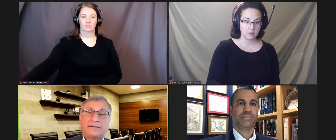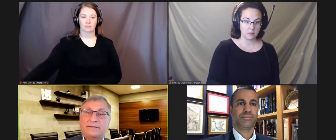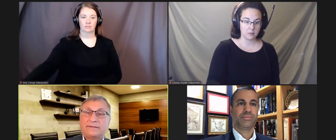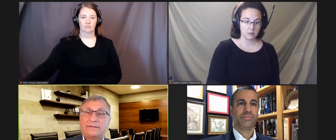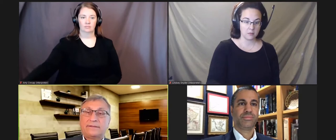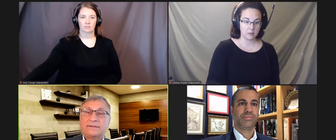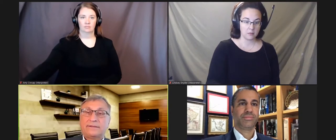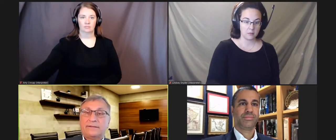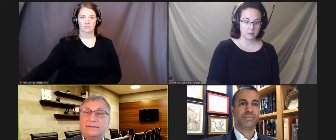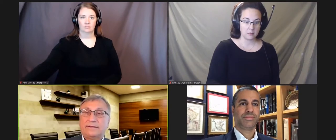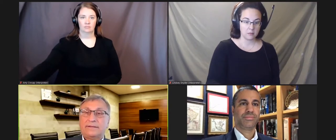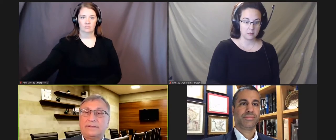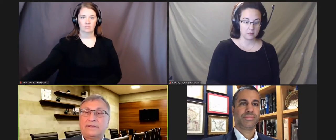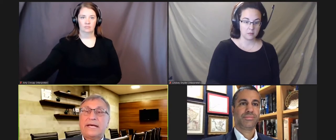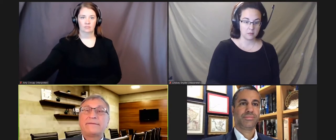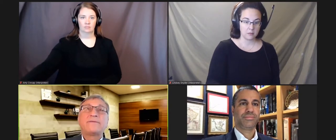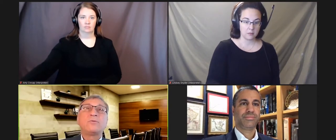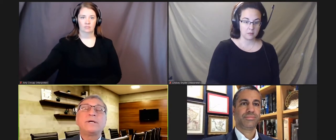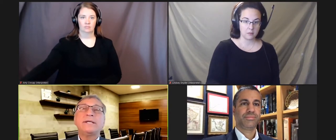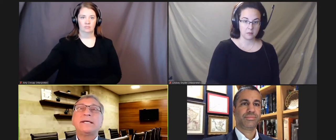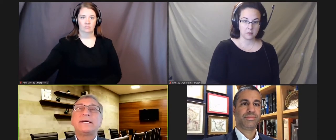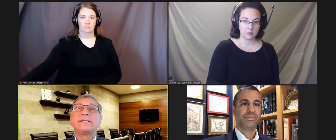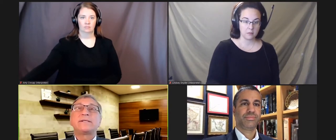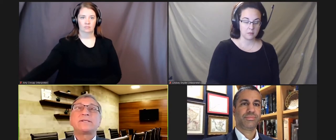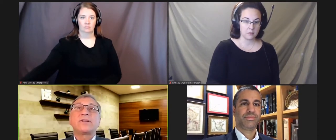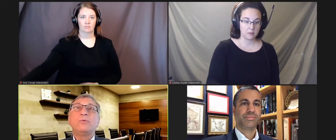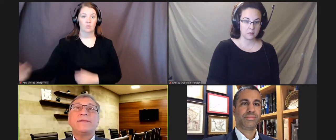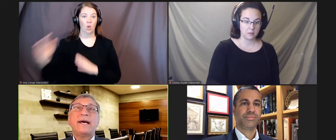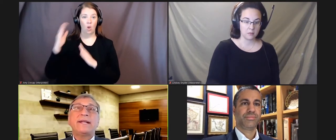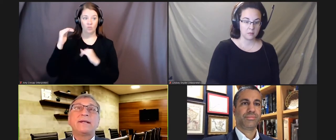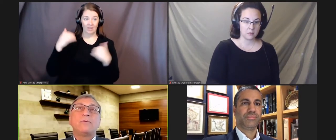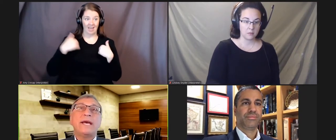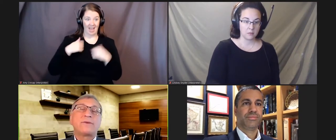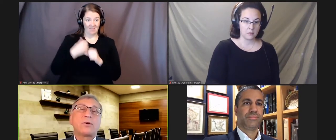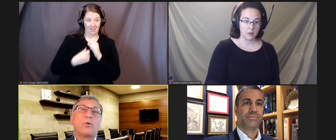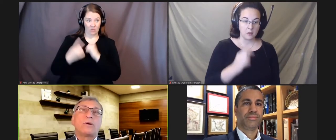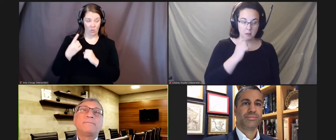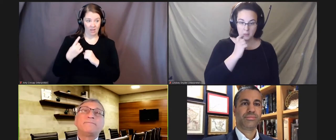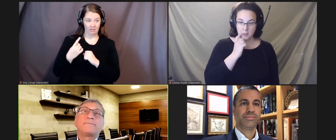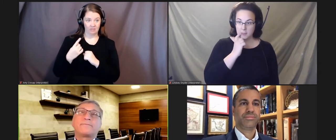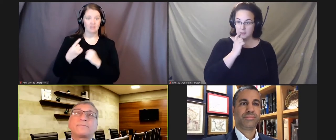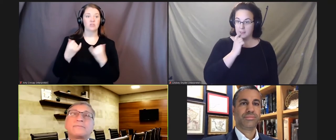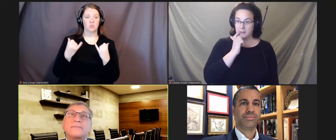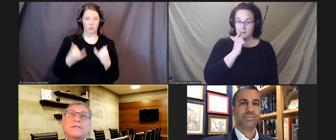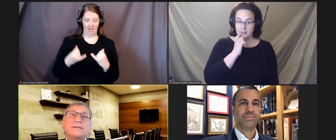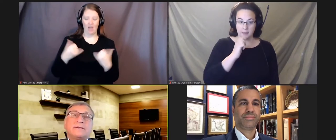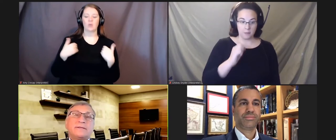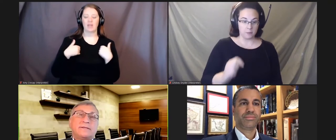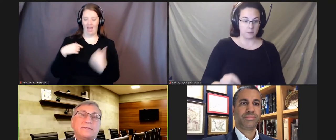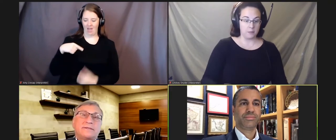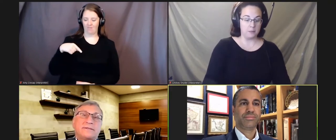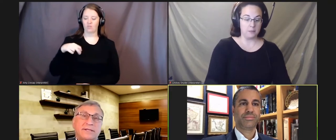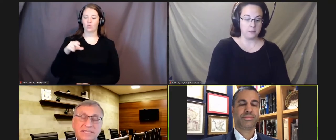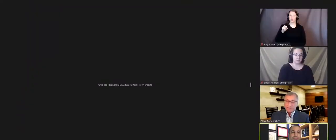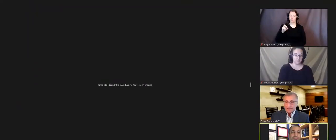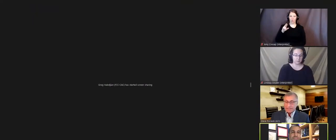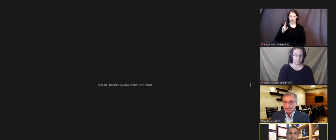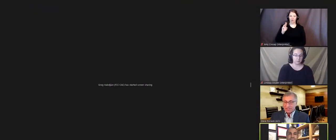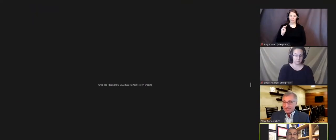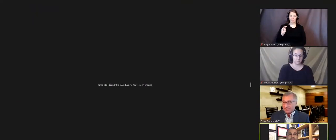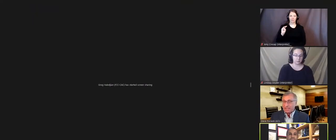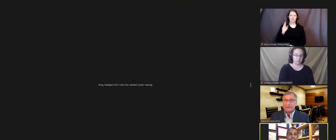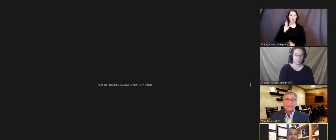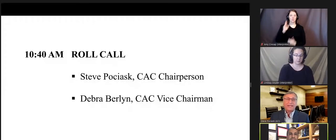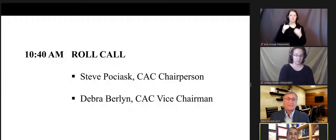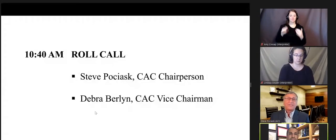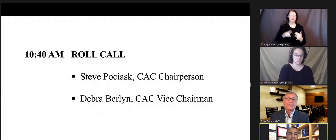Hopefully I have everyone. And so with that, we have a quorum. So let's begin